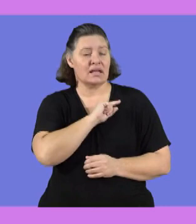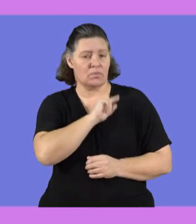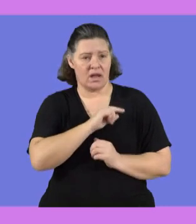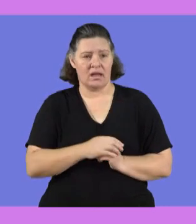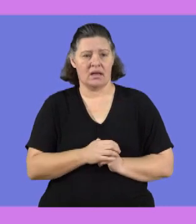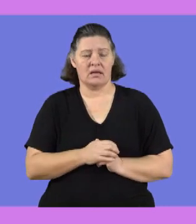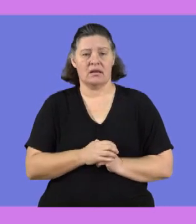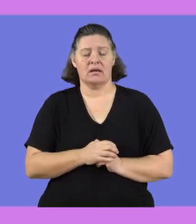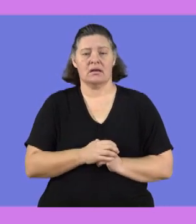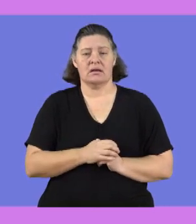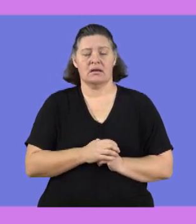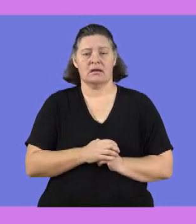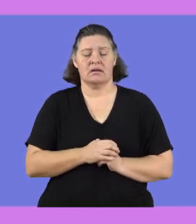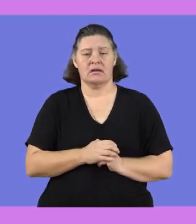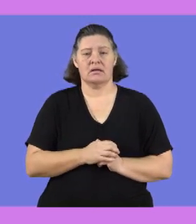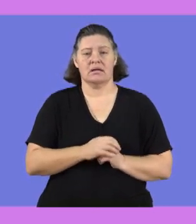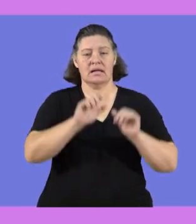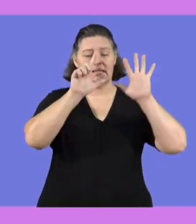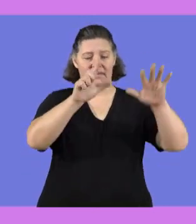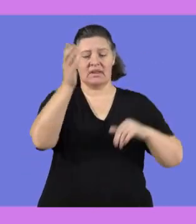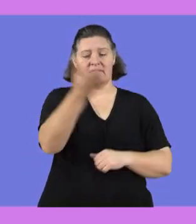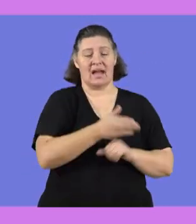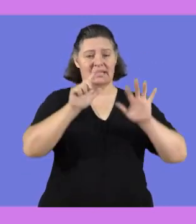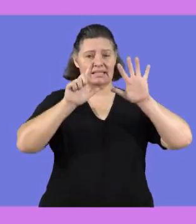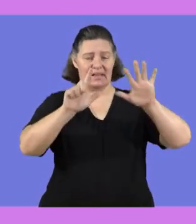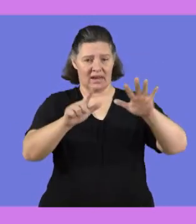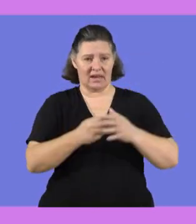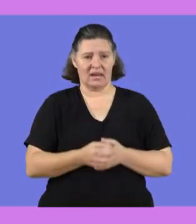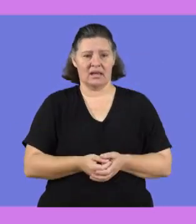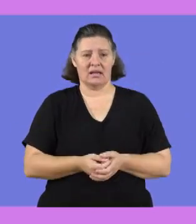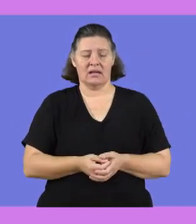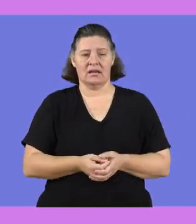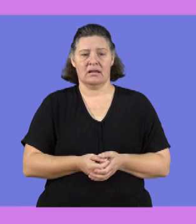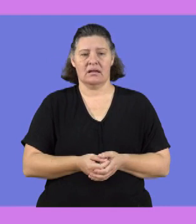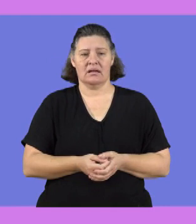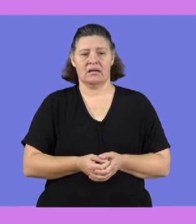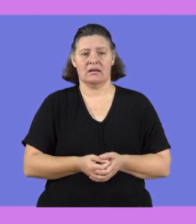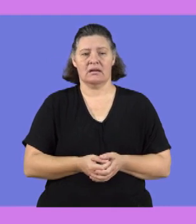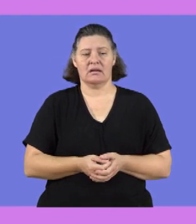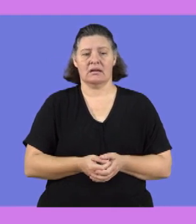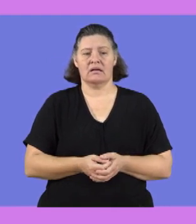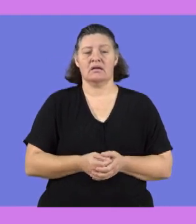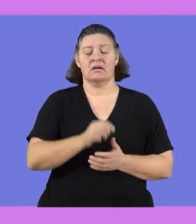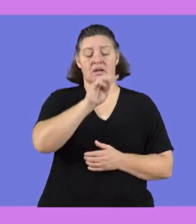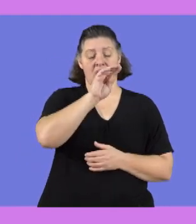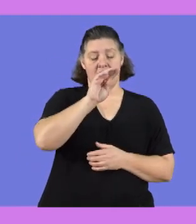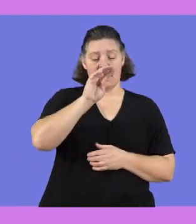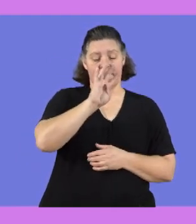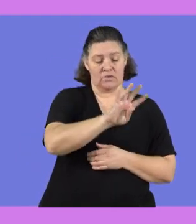7. Therefore, we say 7 divided by 7, and then we say